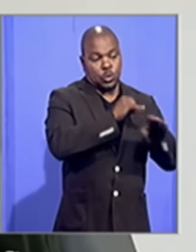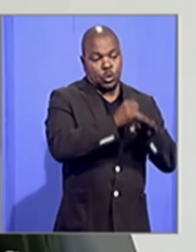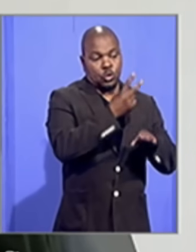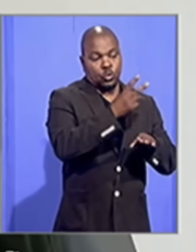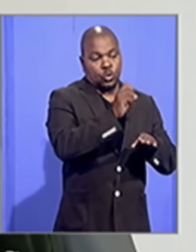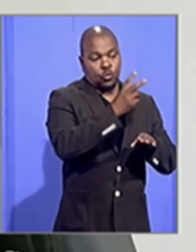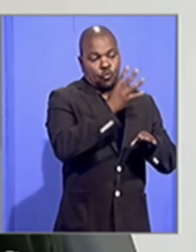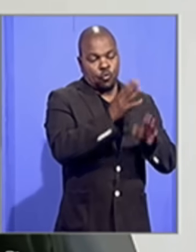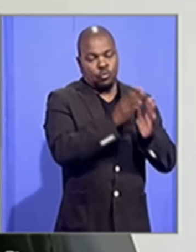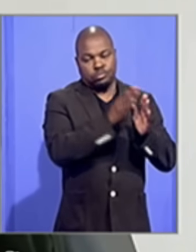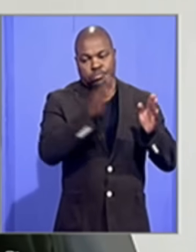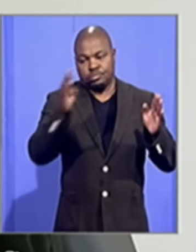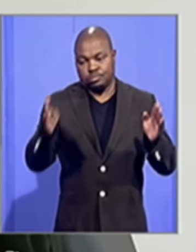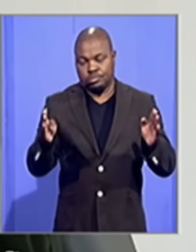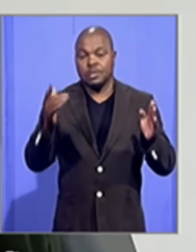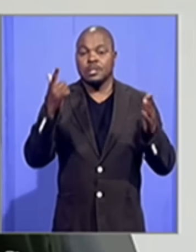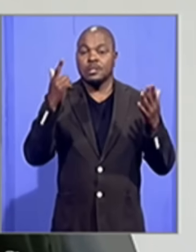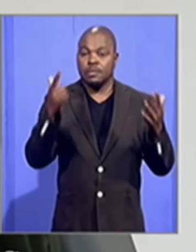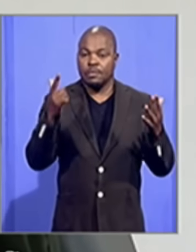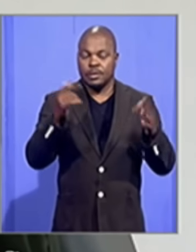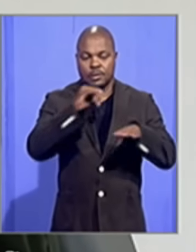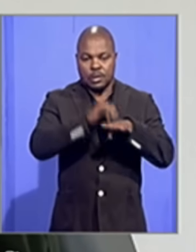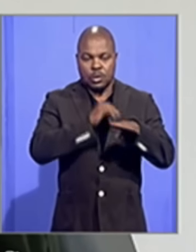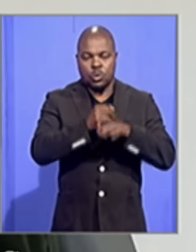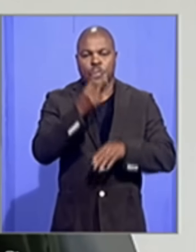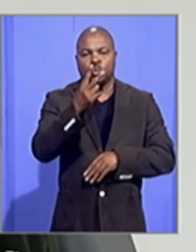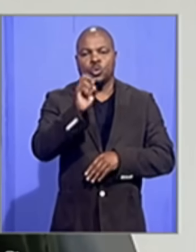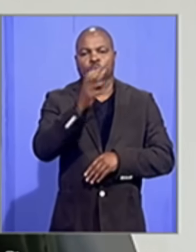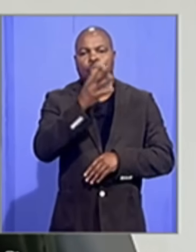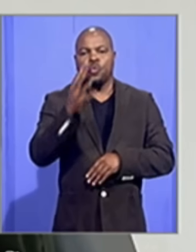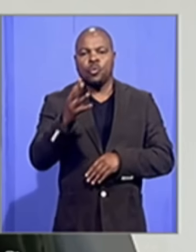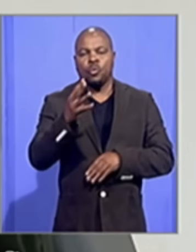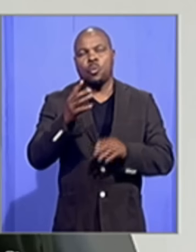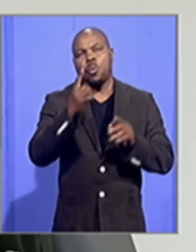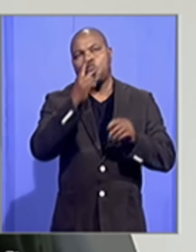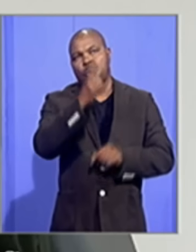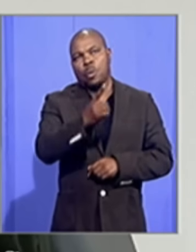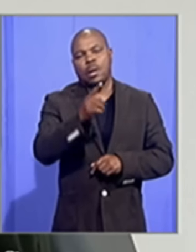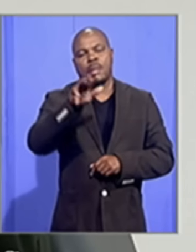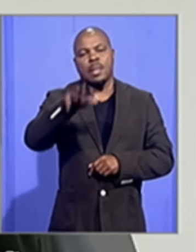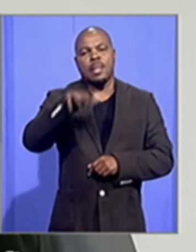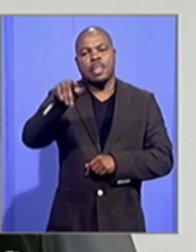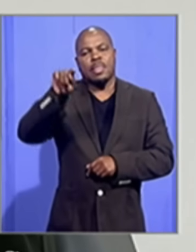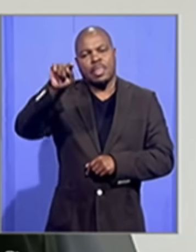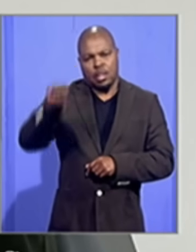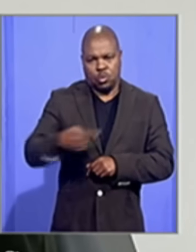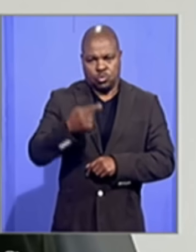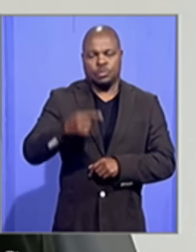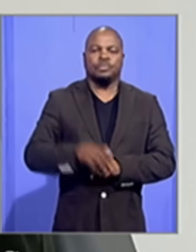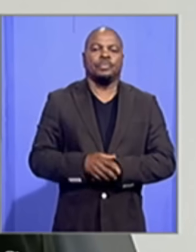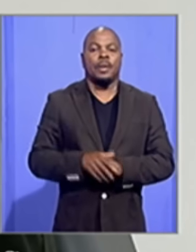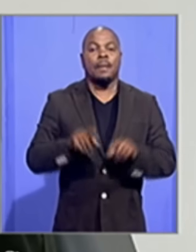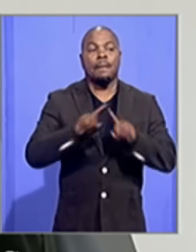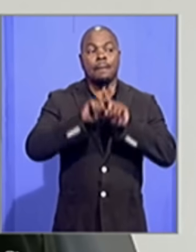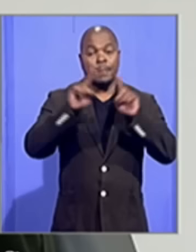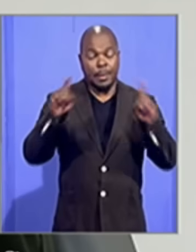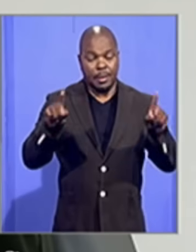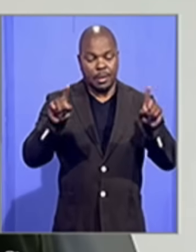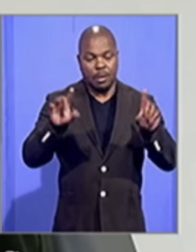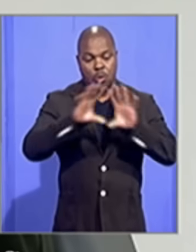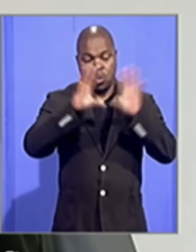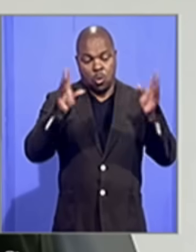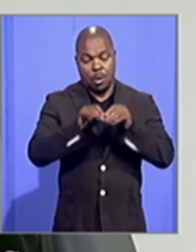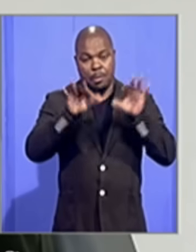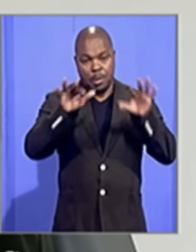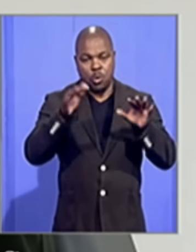to the 7th of January 2024 is sitting at around 119,000. But over and above the numbers of